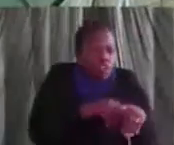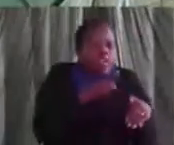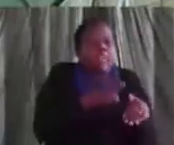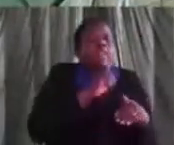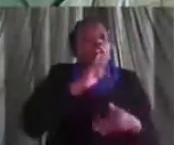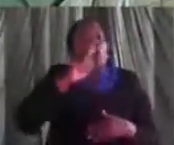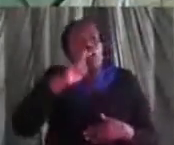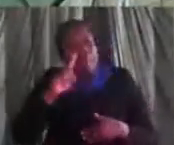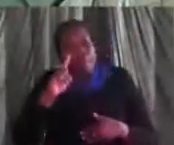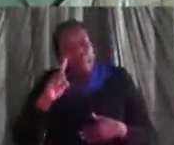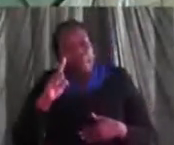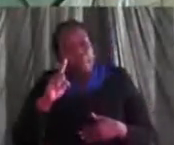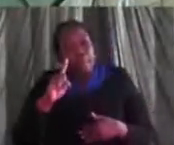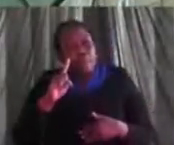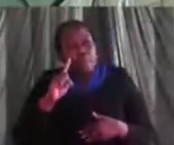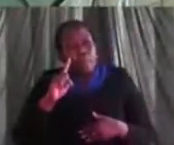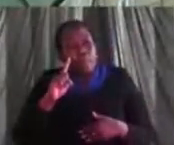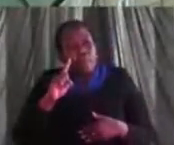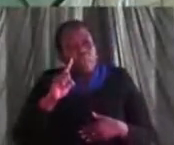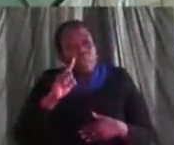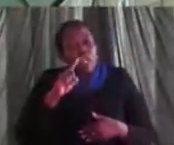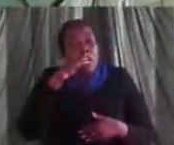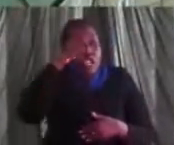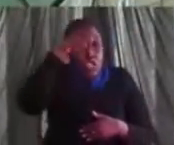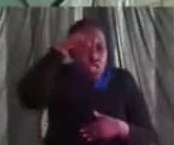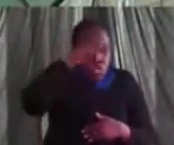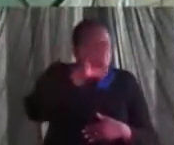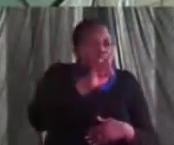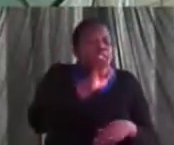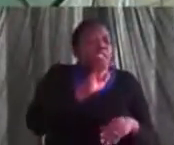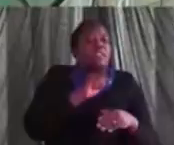run, you are in effect